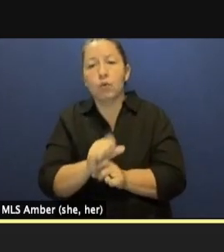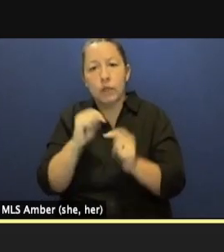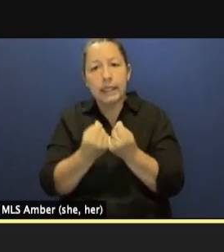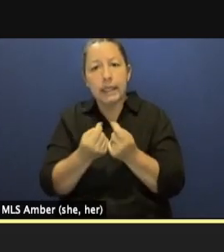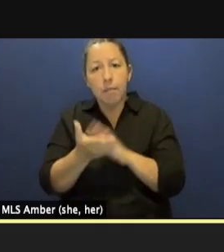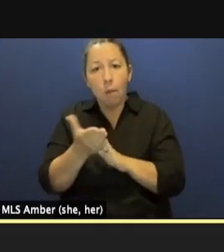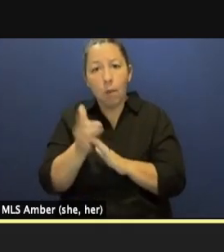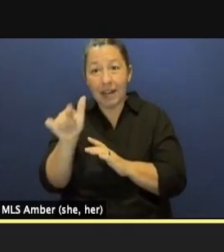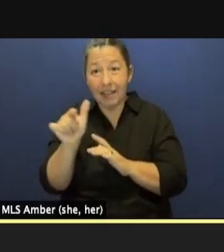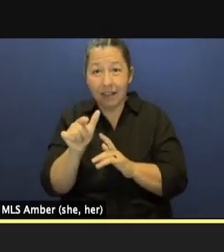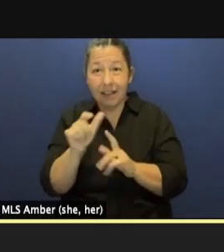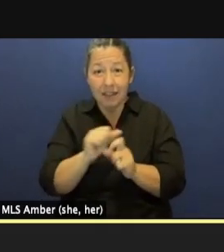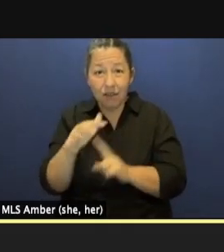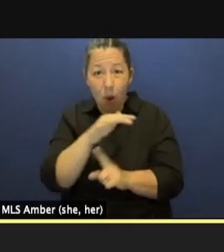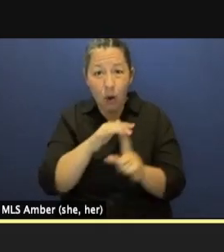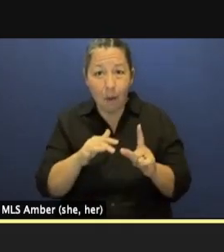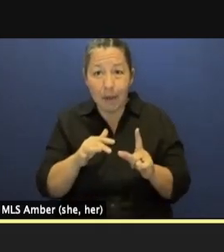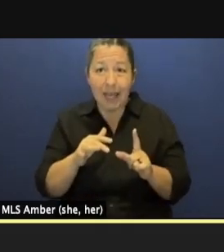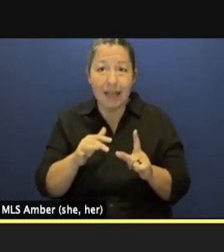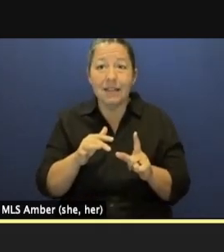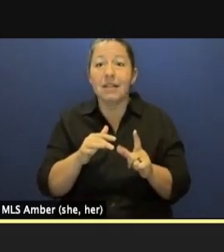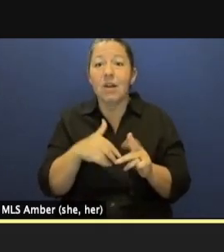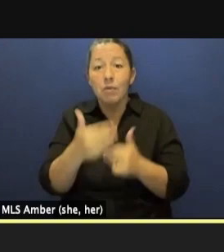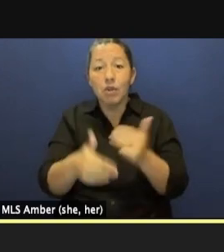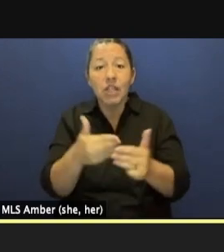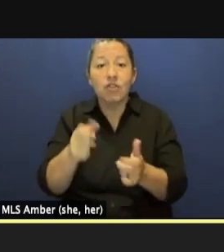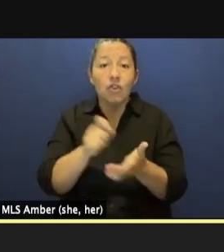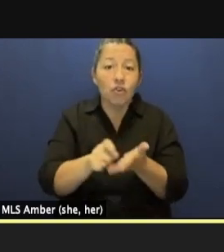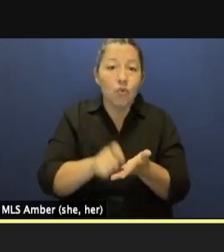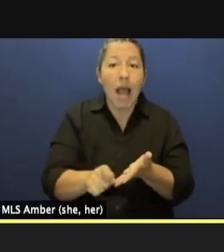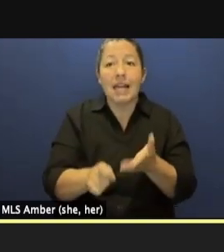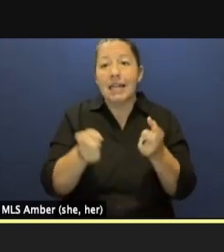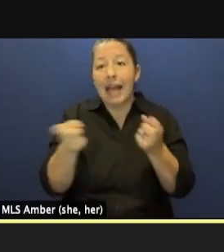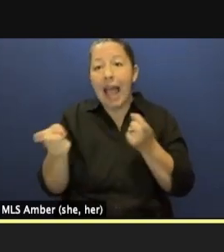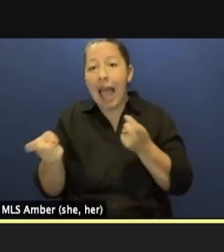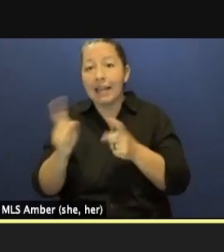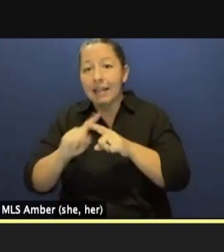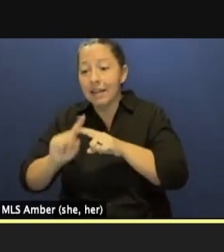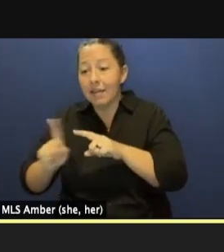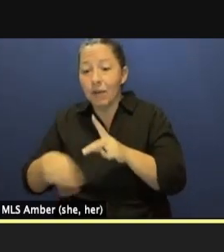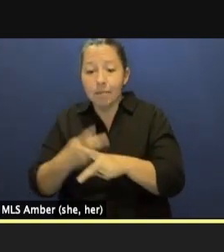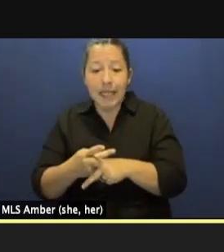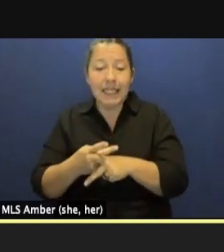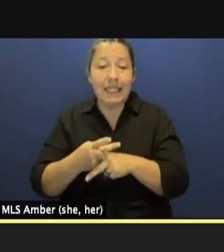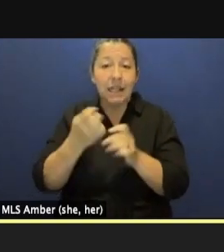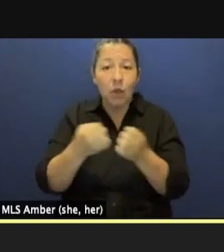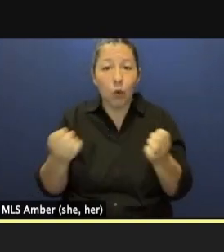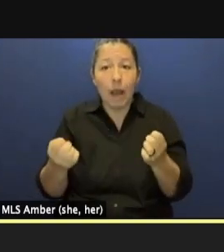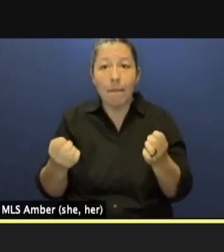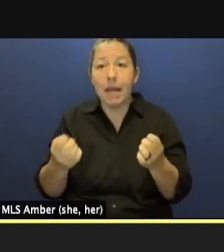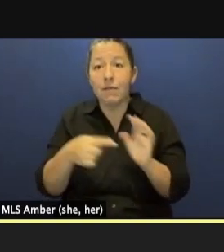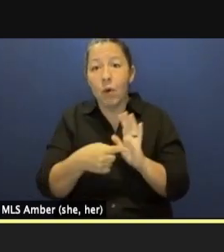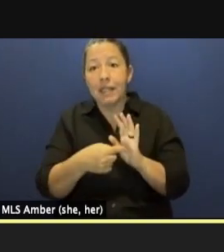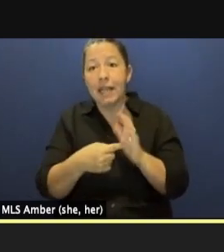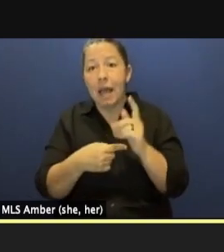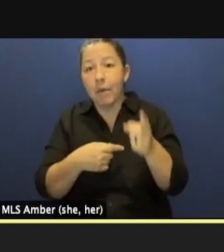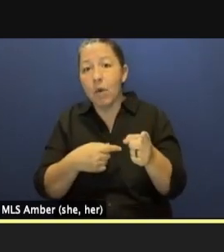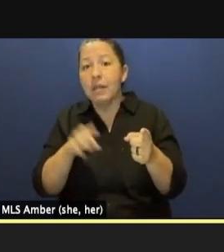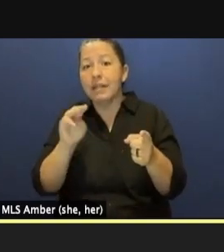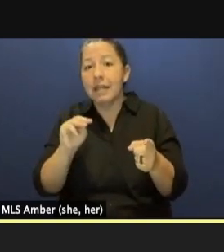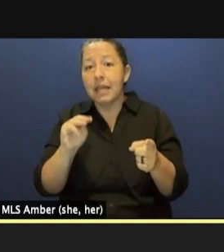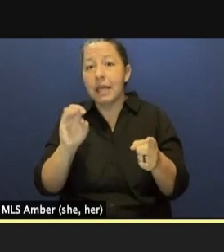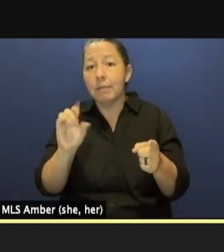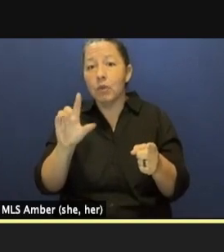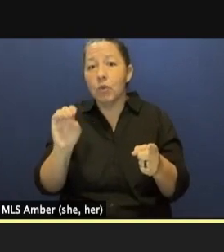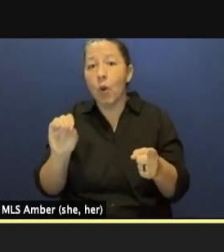procedures writing, handling various pieces of equipment. For example, the image you're seeing now is of M Solo, a 3D print